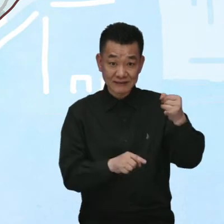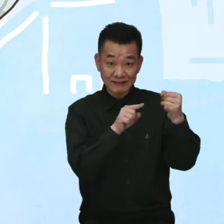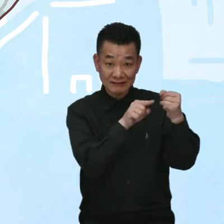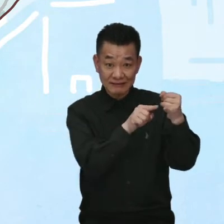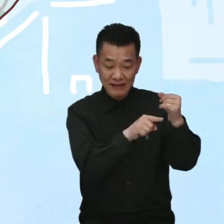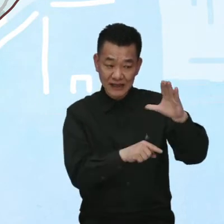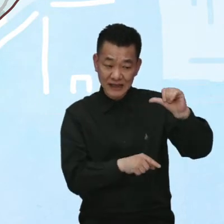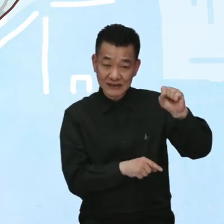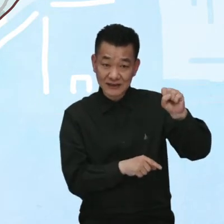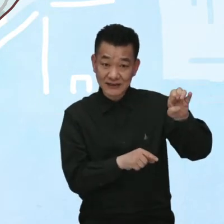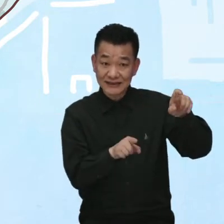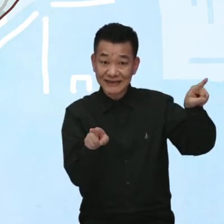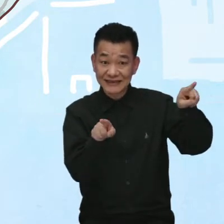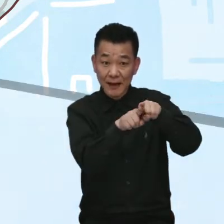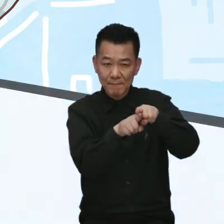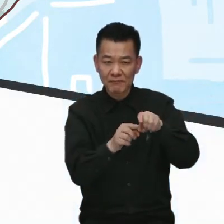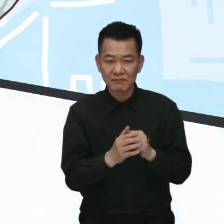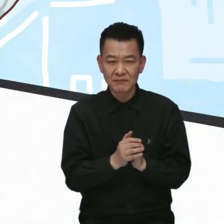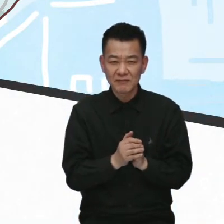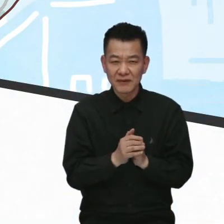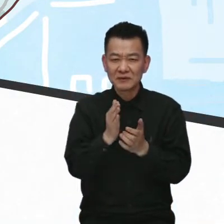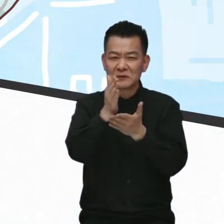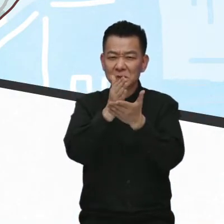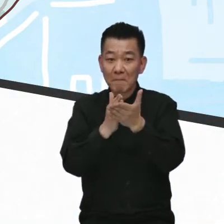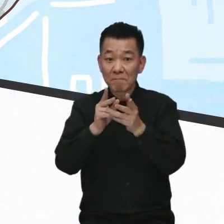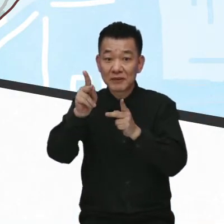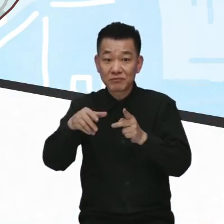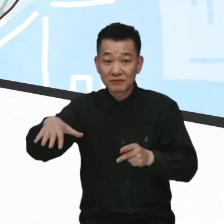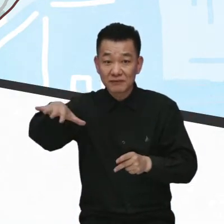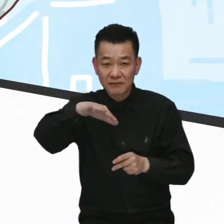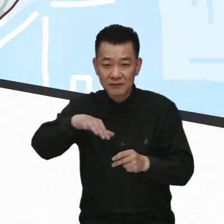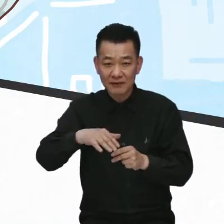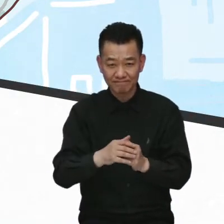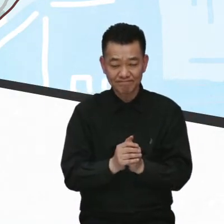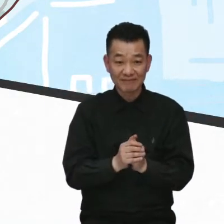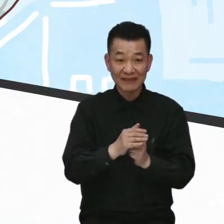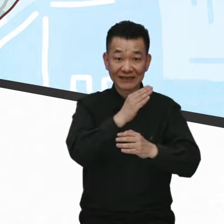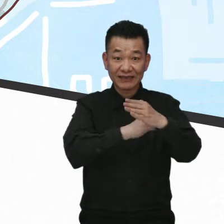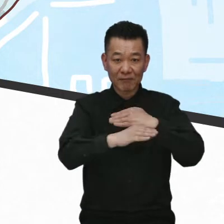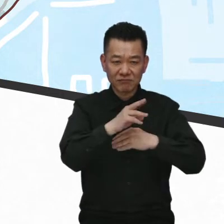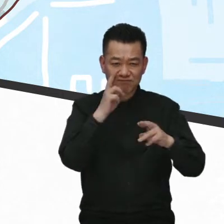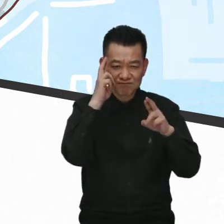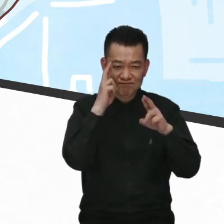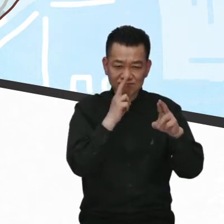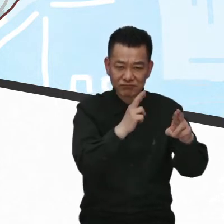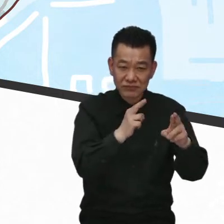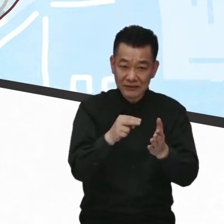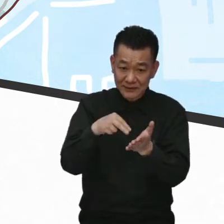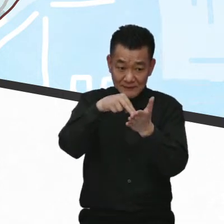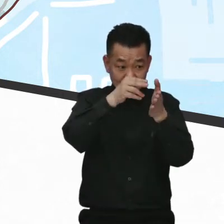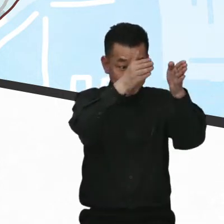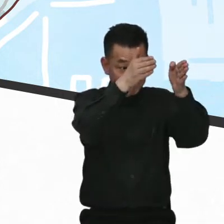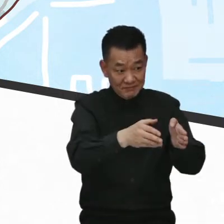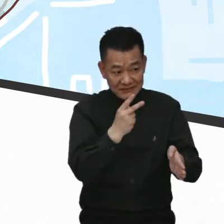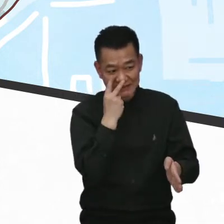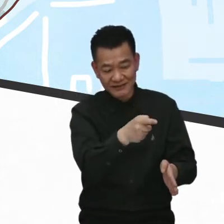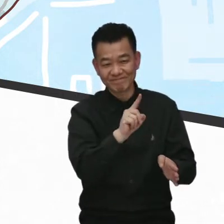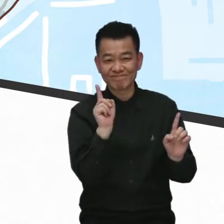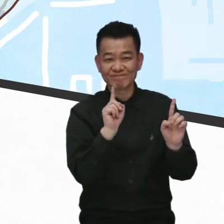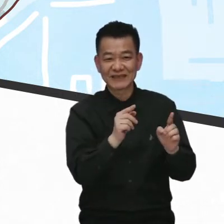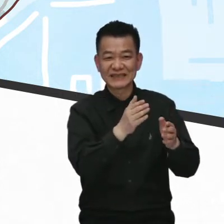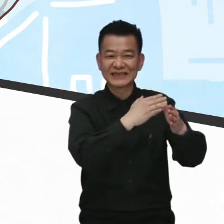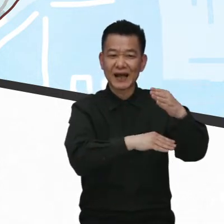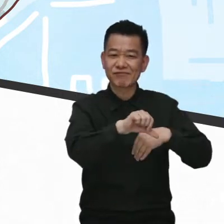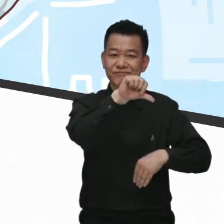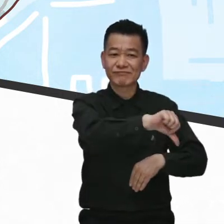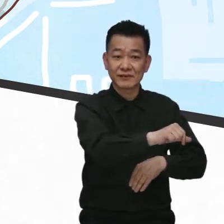However, like the case of Miss J, some people don't see persons with disabilities as independent human beings, but as people